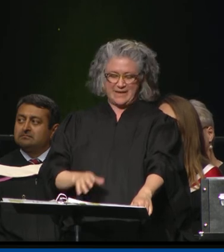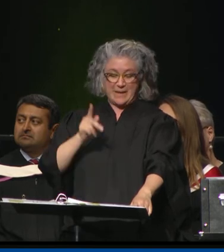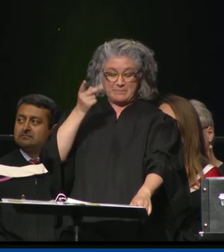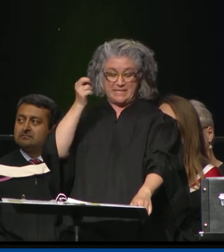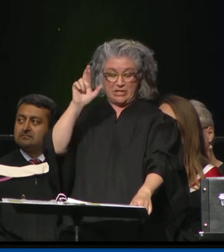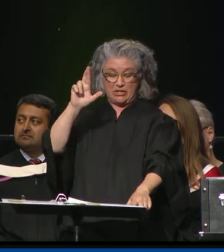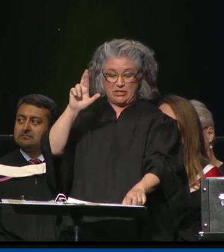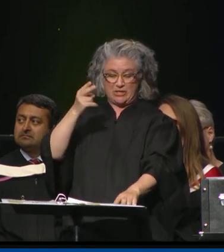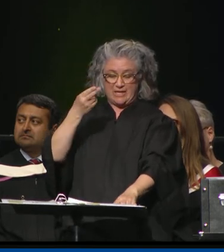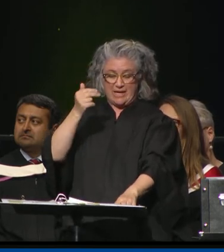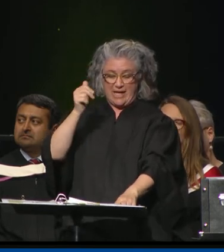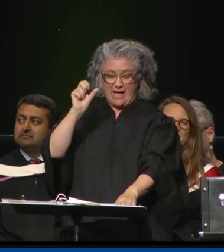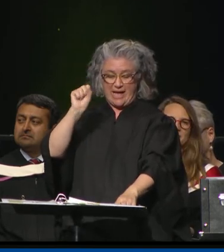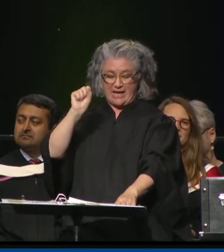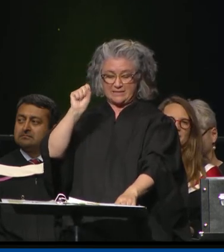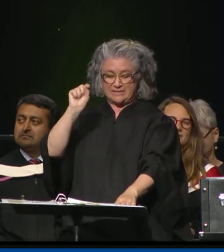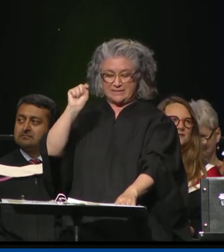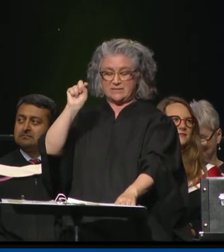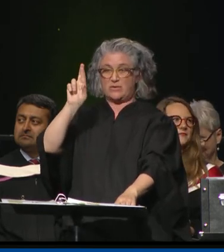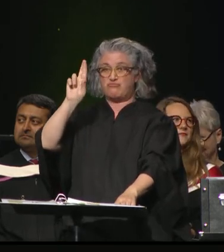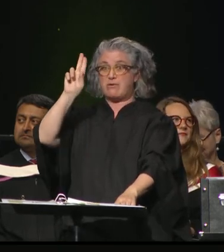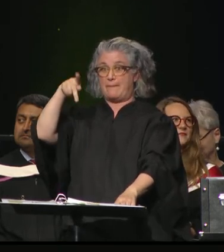Peter Hastrup.